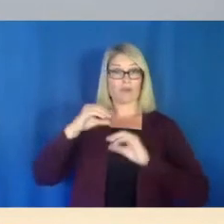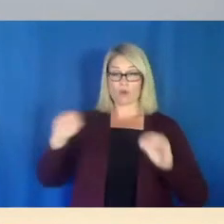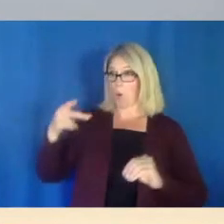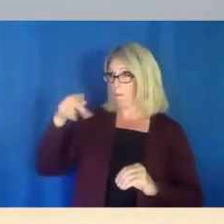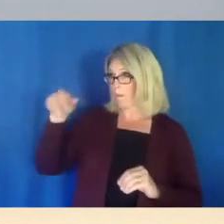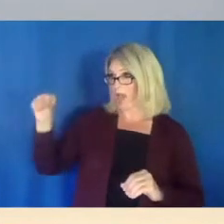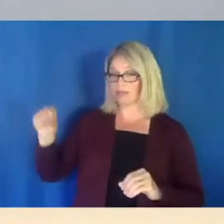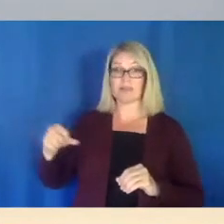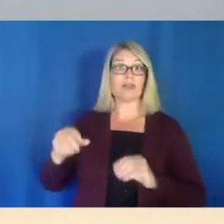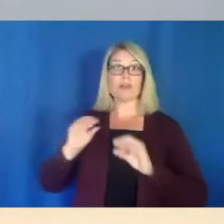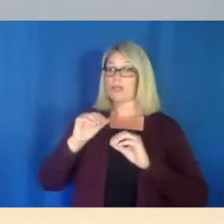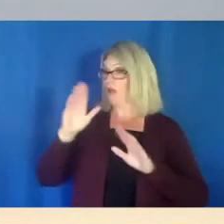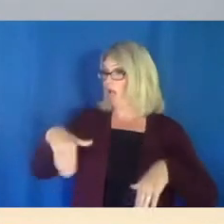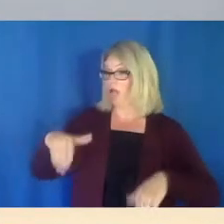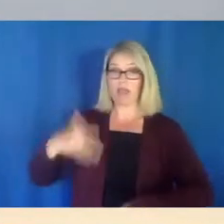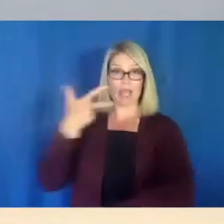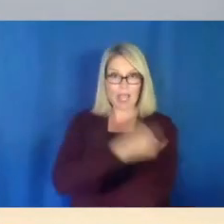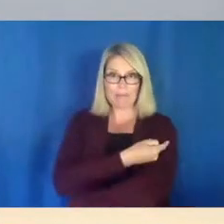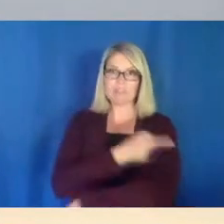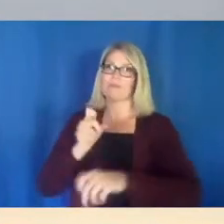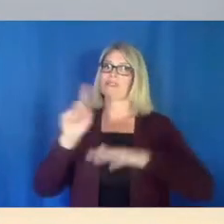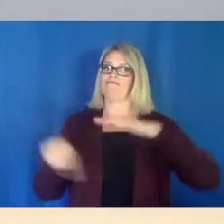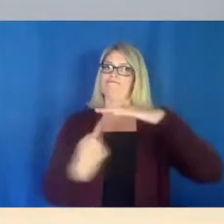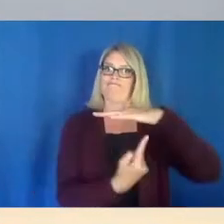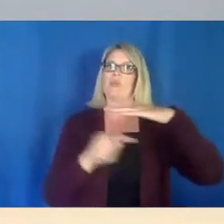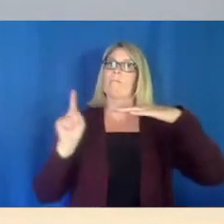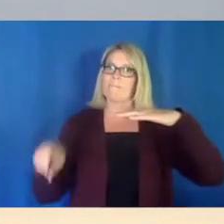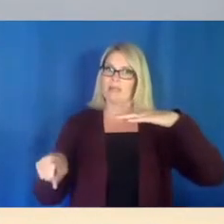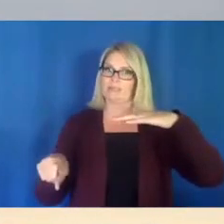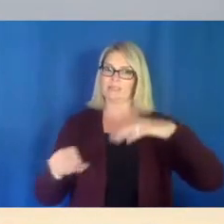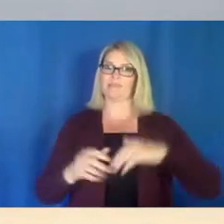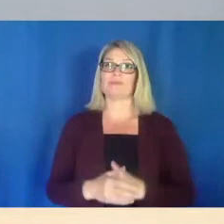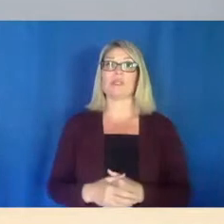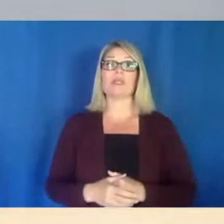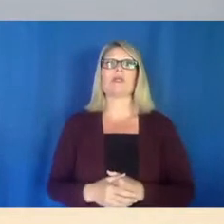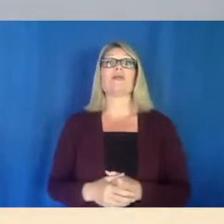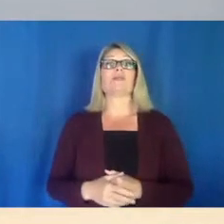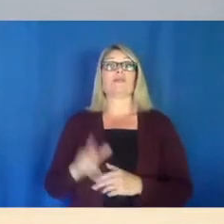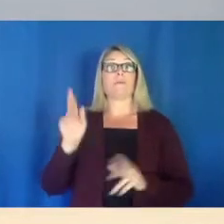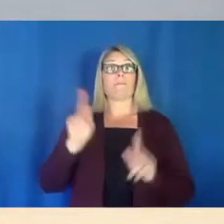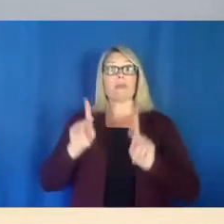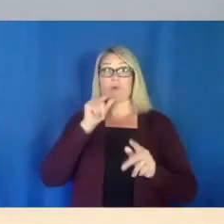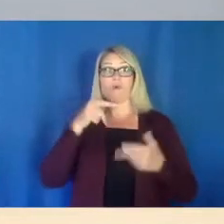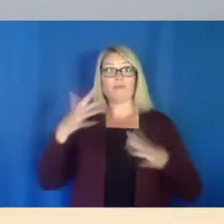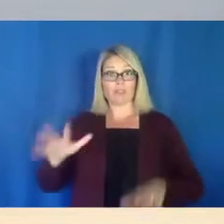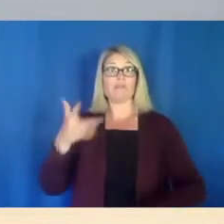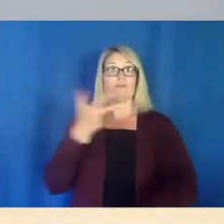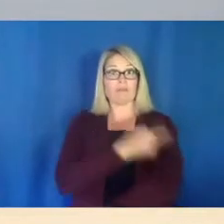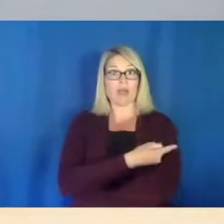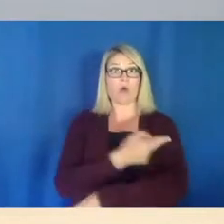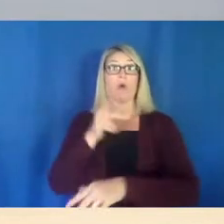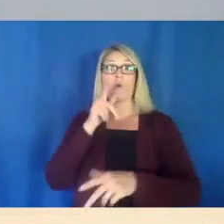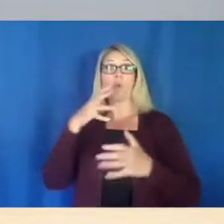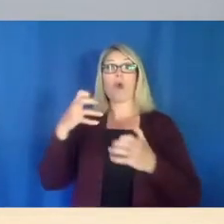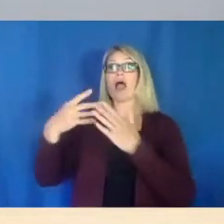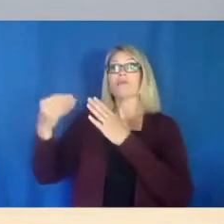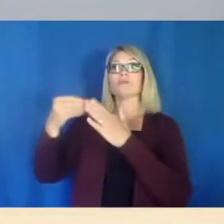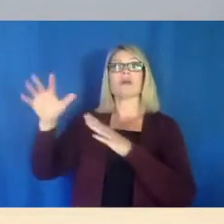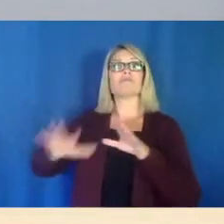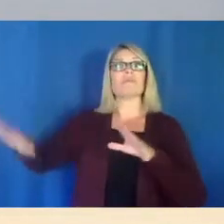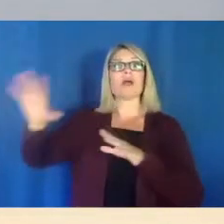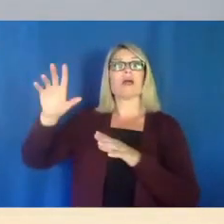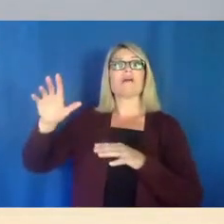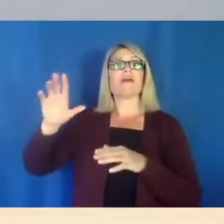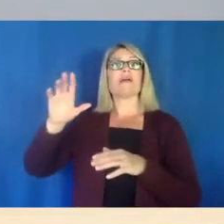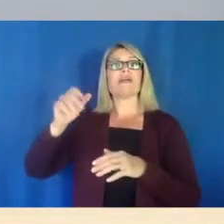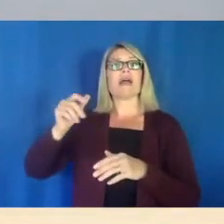immunized. The PEI pass application for fully vaccinated people planning to travel to PEI from outside Atlantic Canada after July